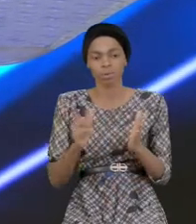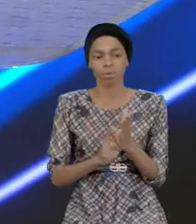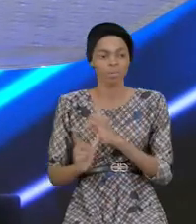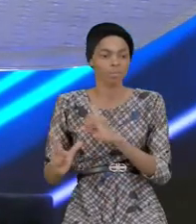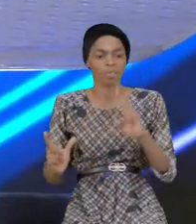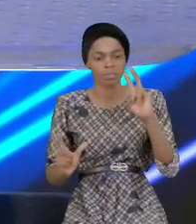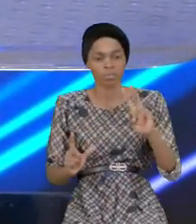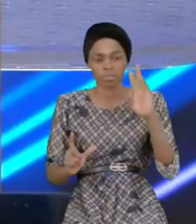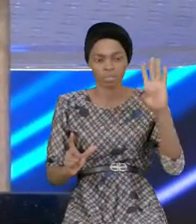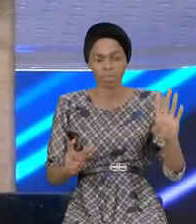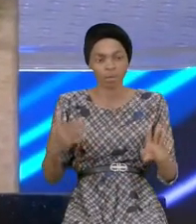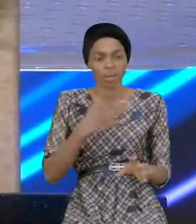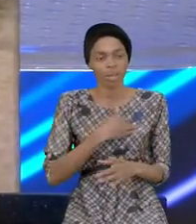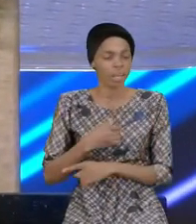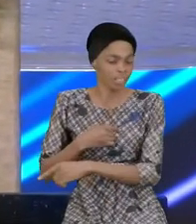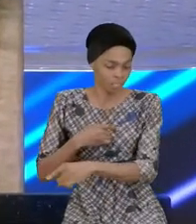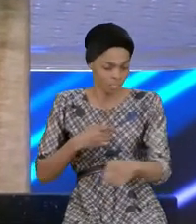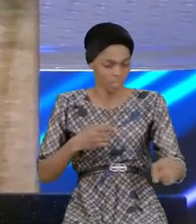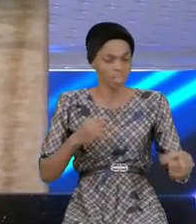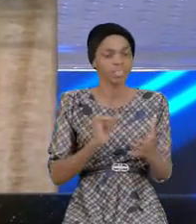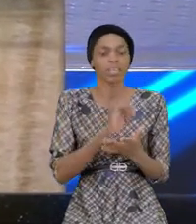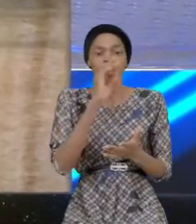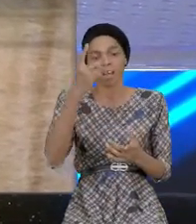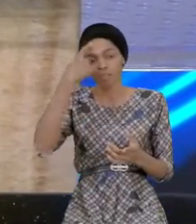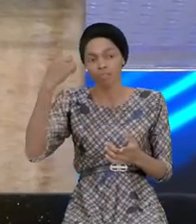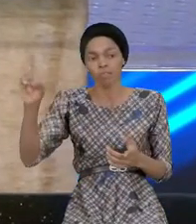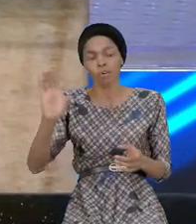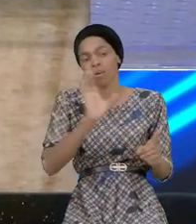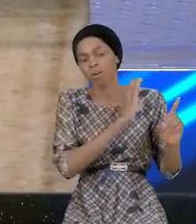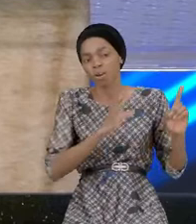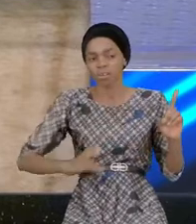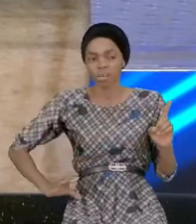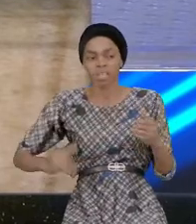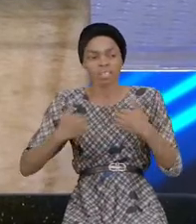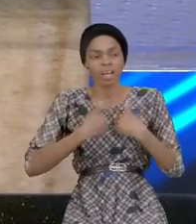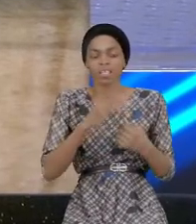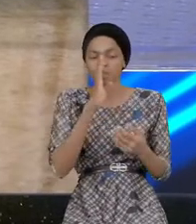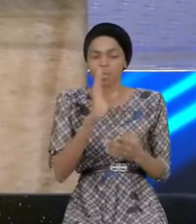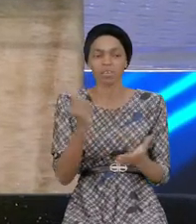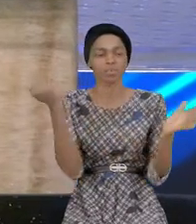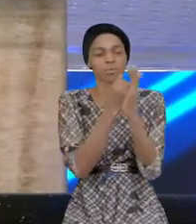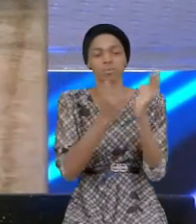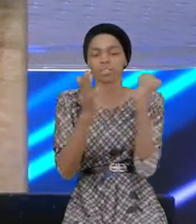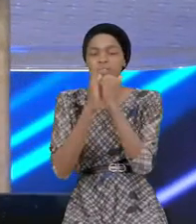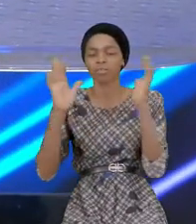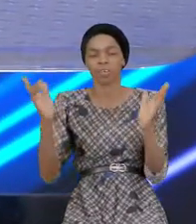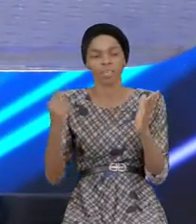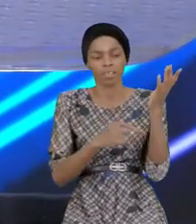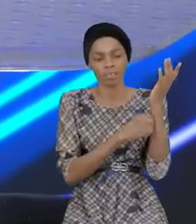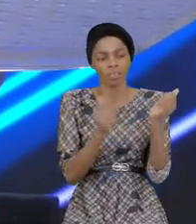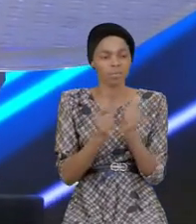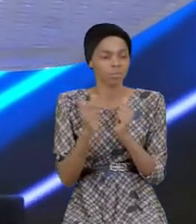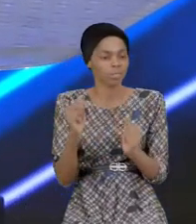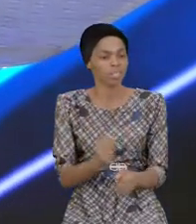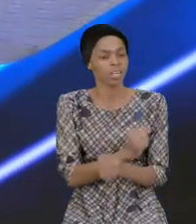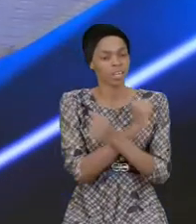it says, and they that are Christ's have crucified the flesh with the